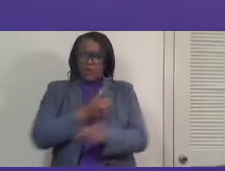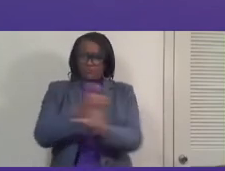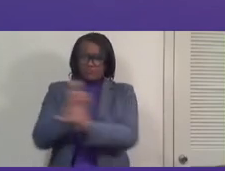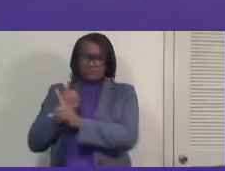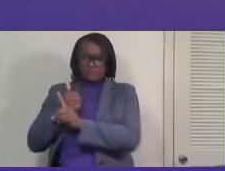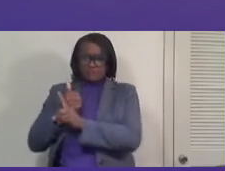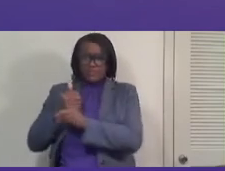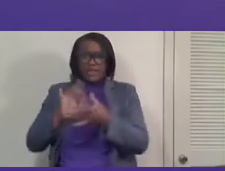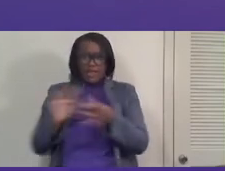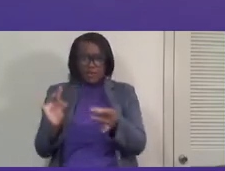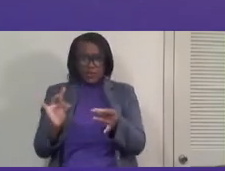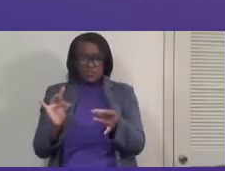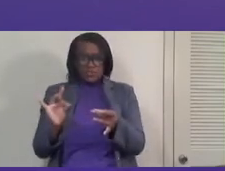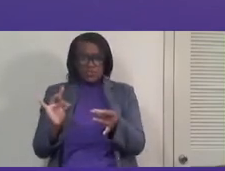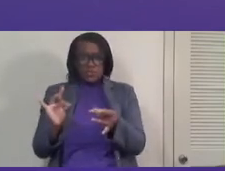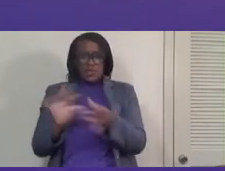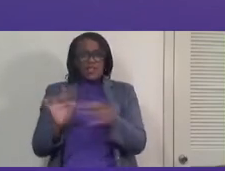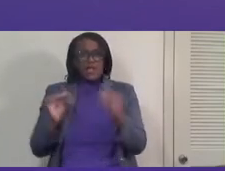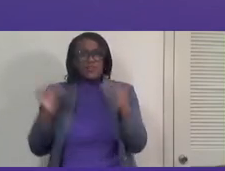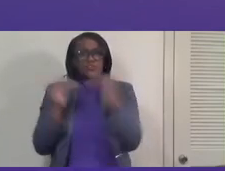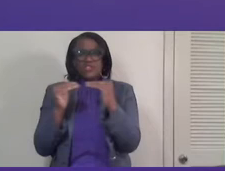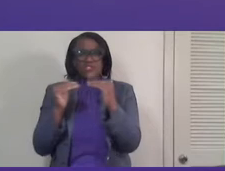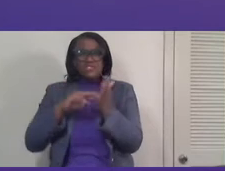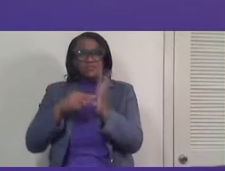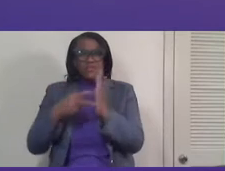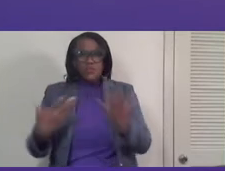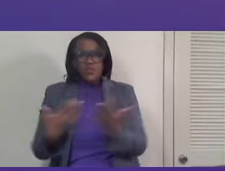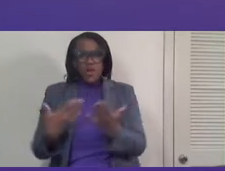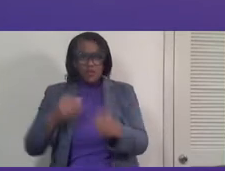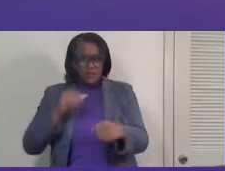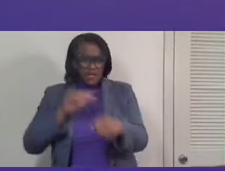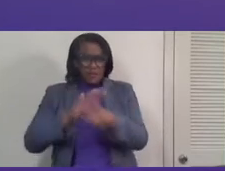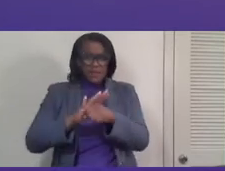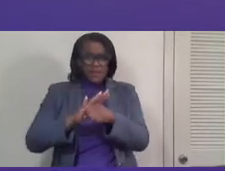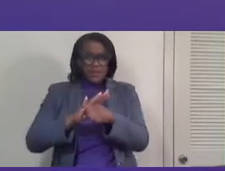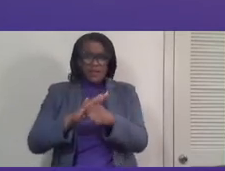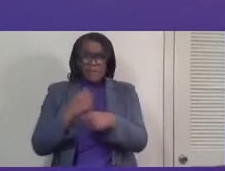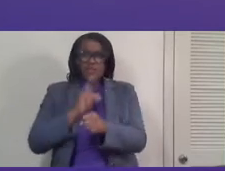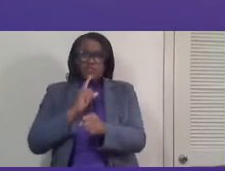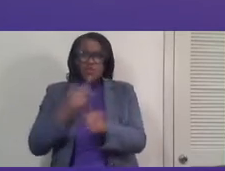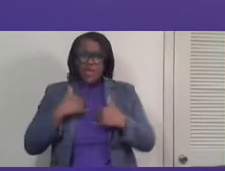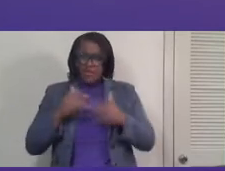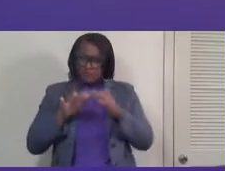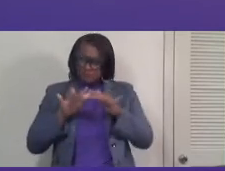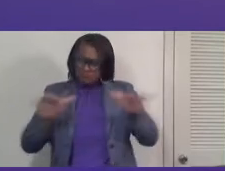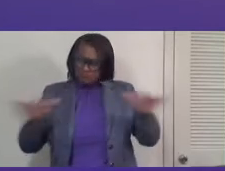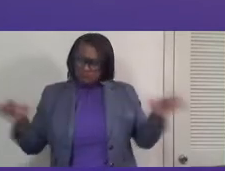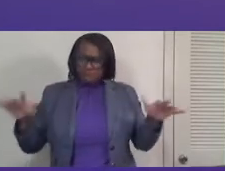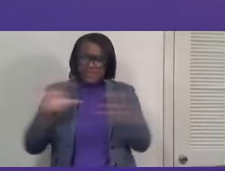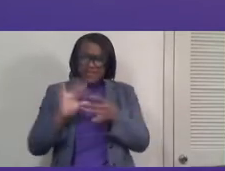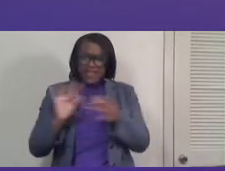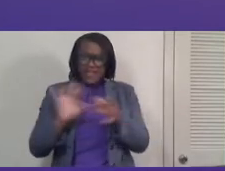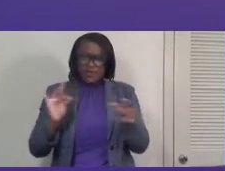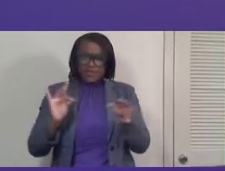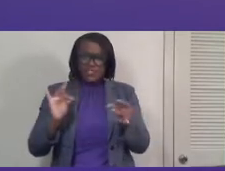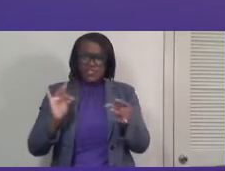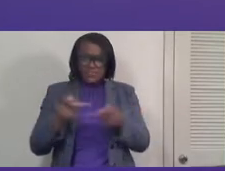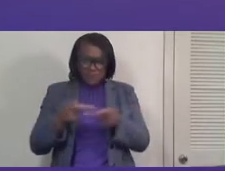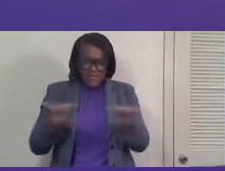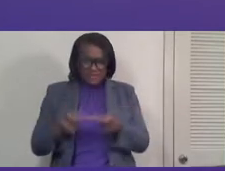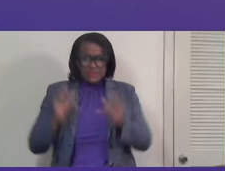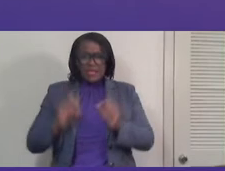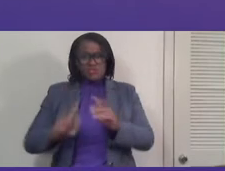justice entails a commitment to creating multilingual spaces where everyone can show up as their whole selves